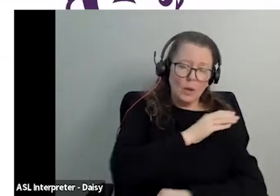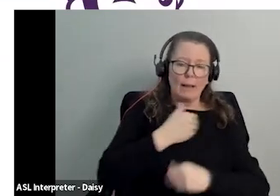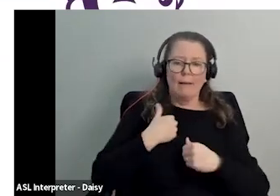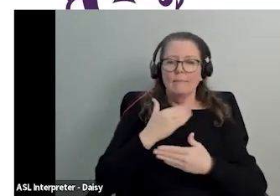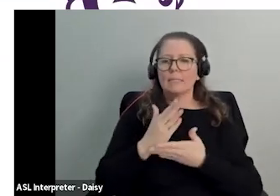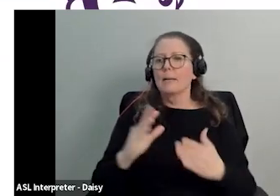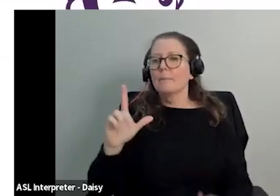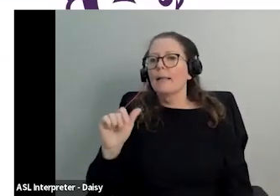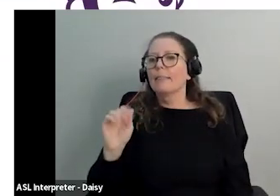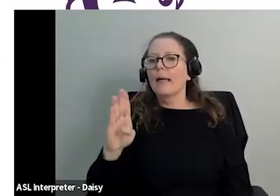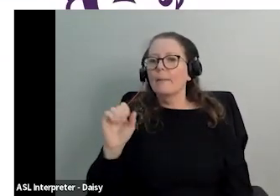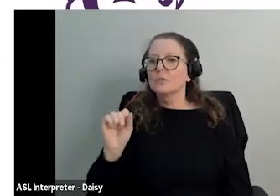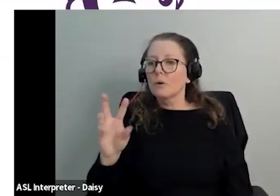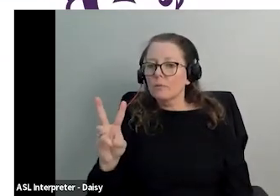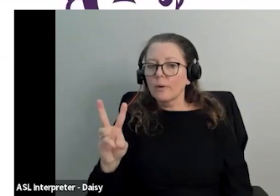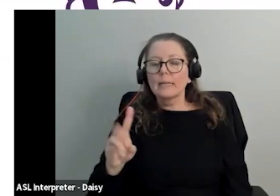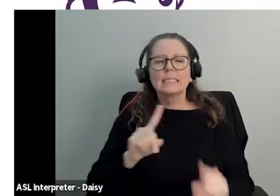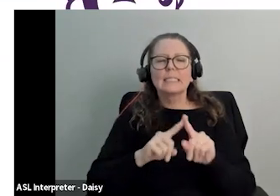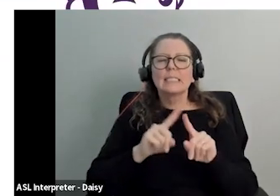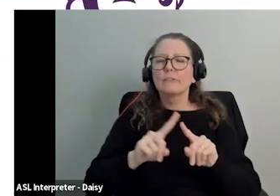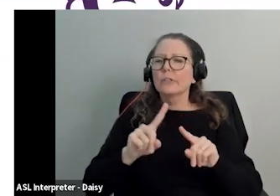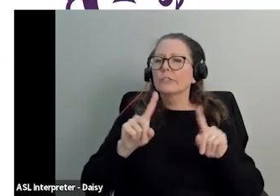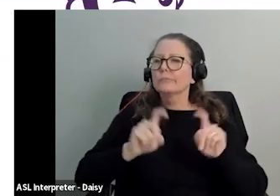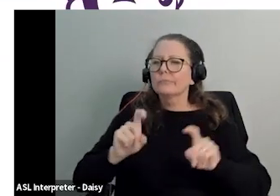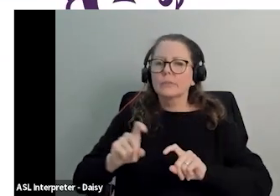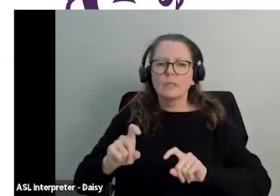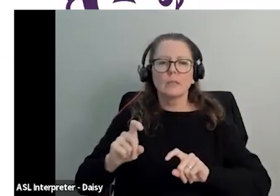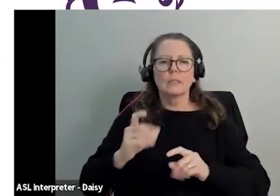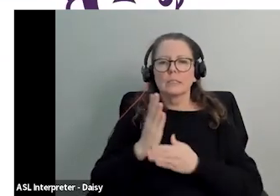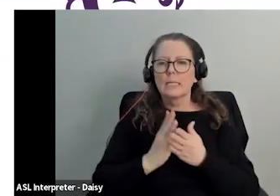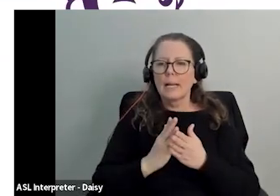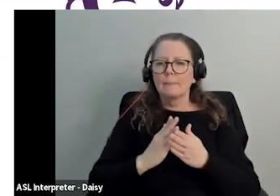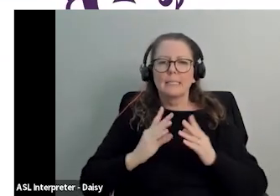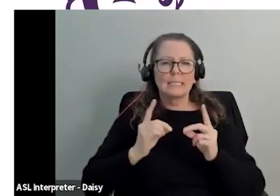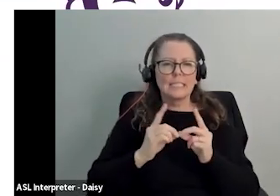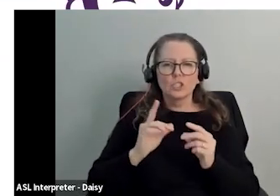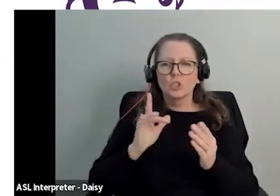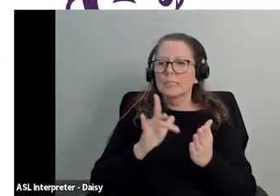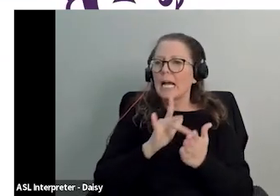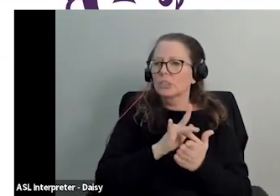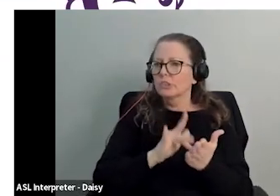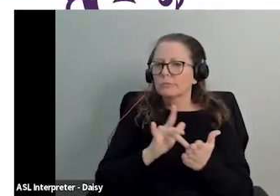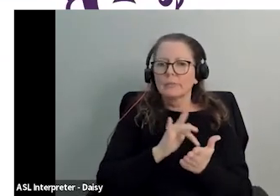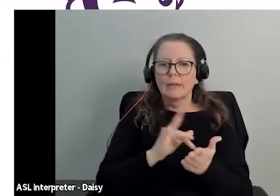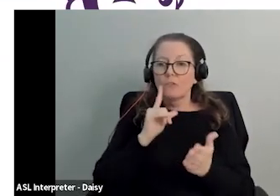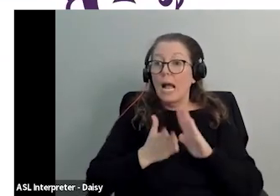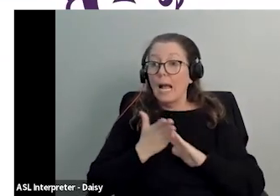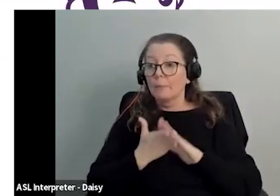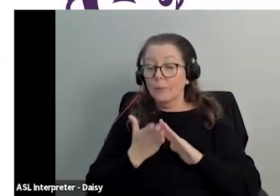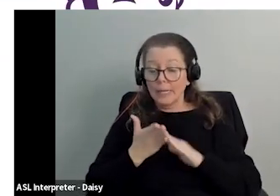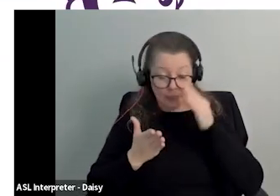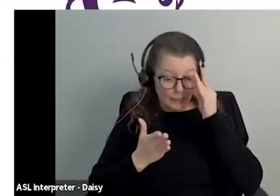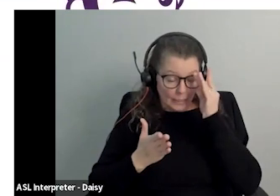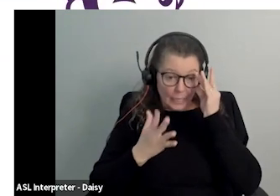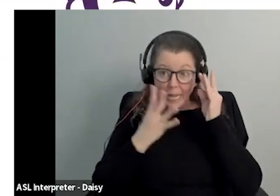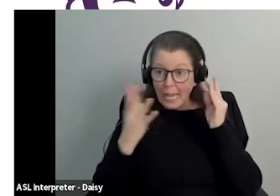And of course, within clinical trials, you have a lot of digital touch points, not only operating clinical trials, but also